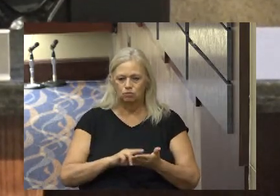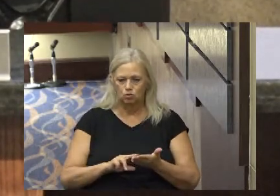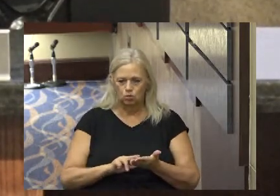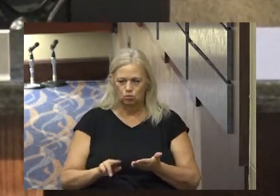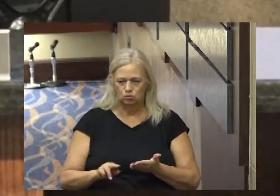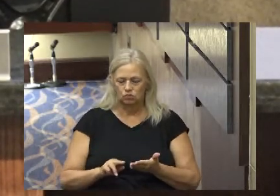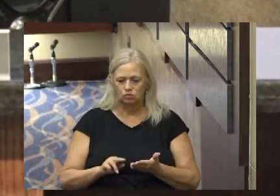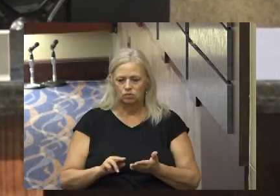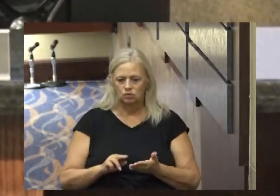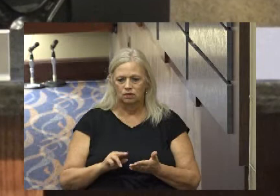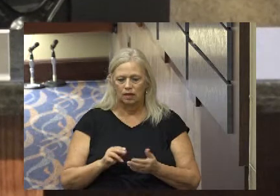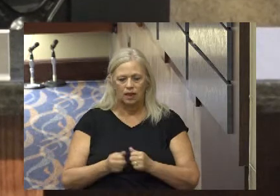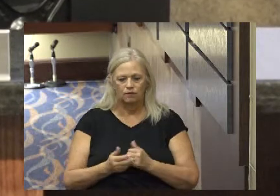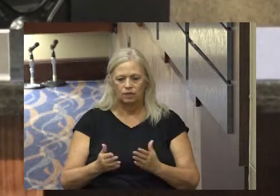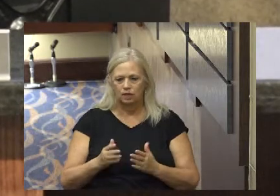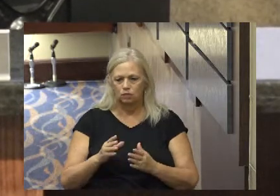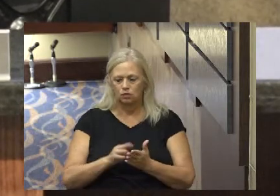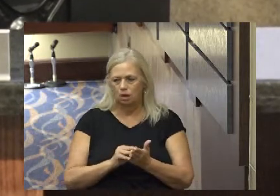the good stuff was copied.